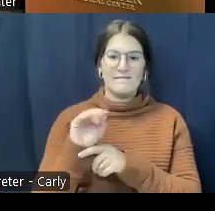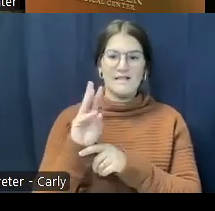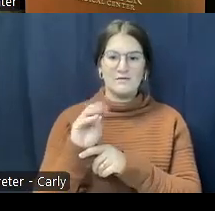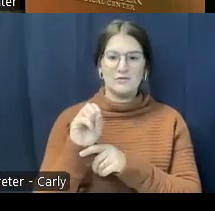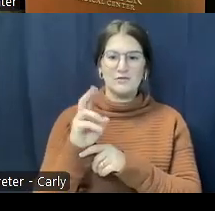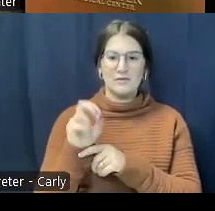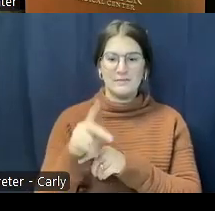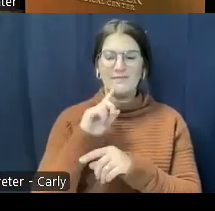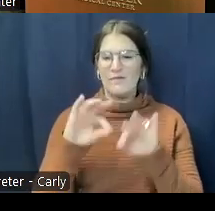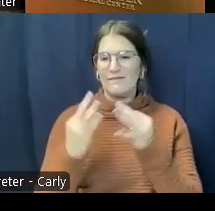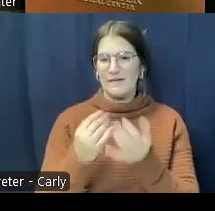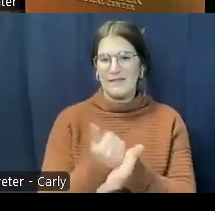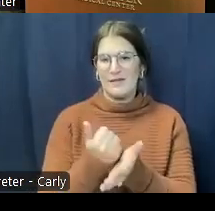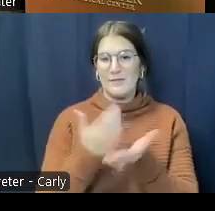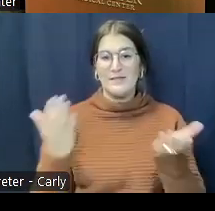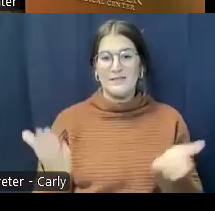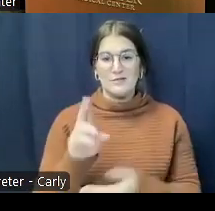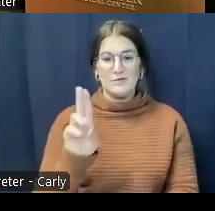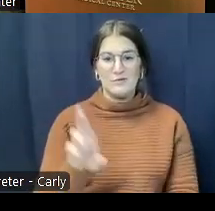therapy here at the University of Rochester.